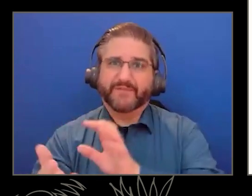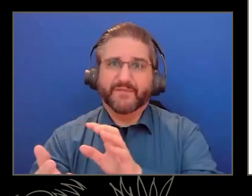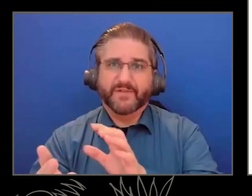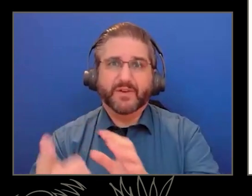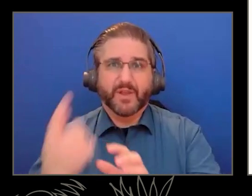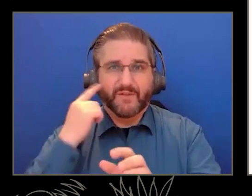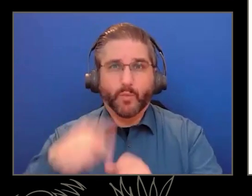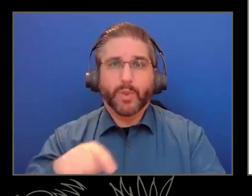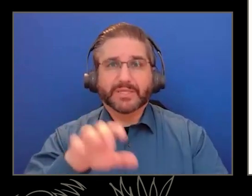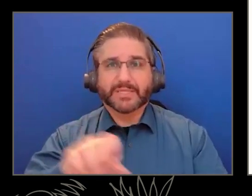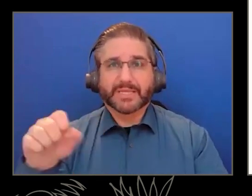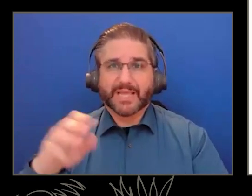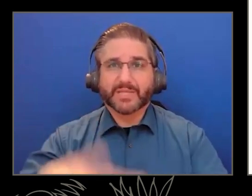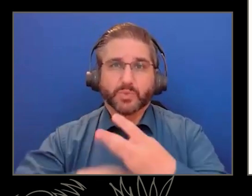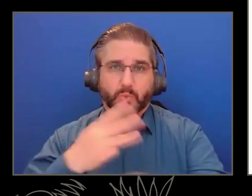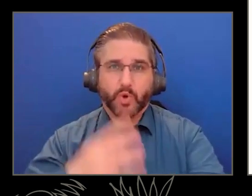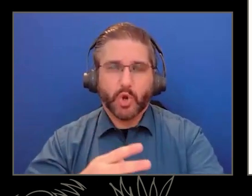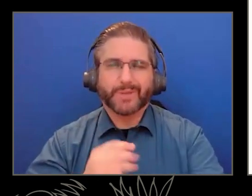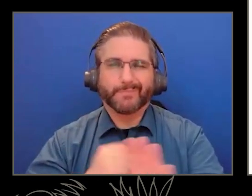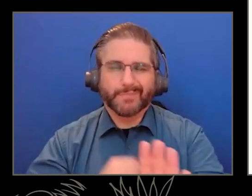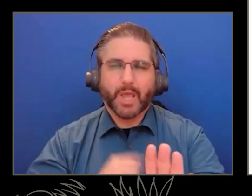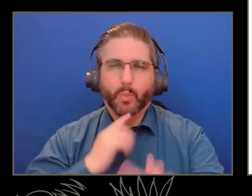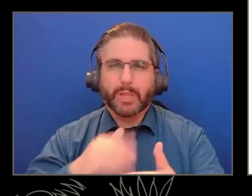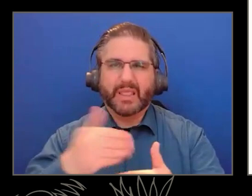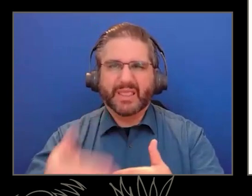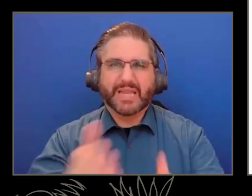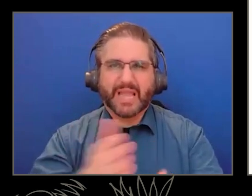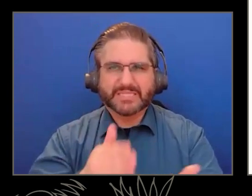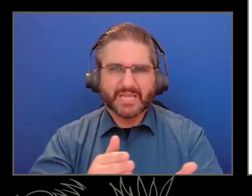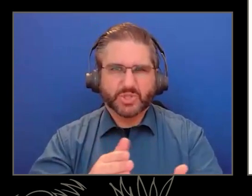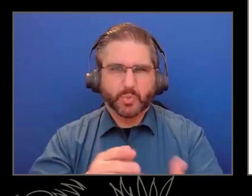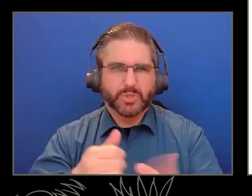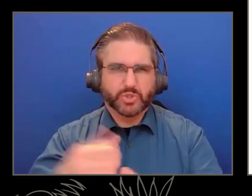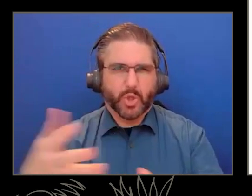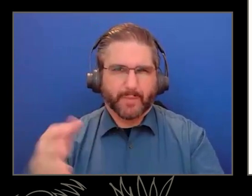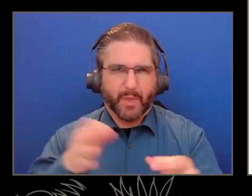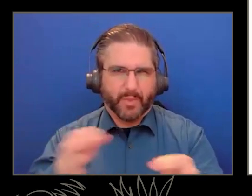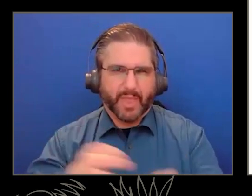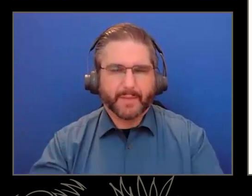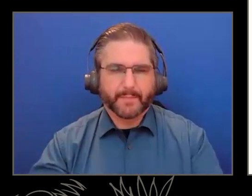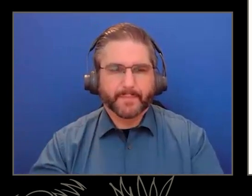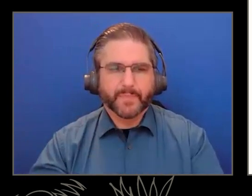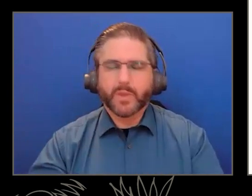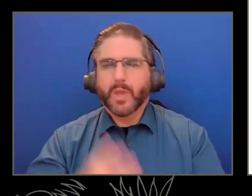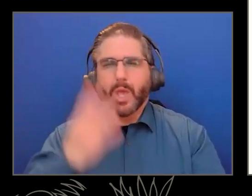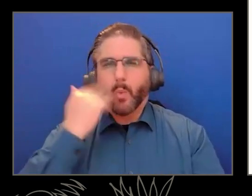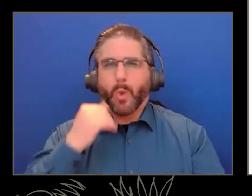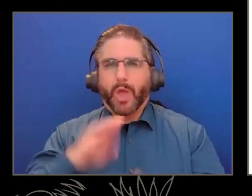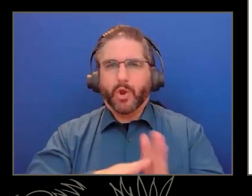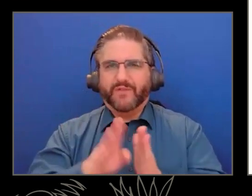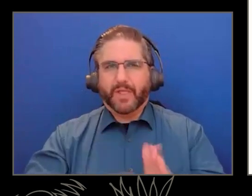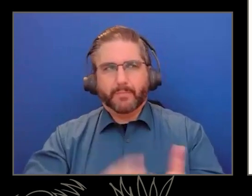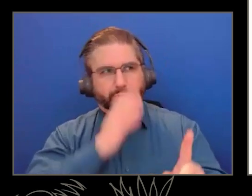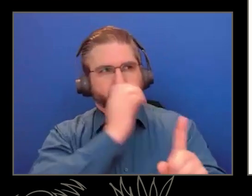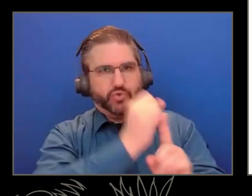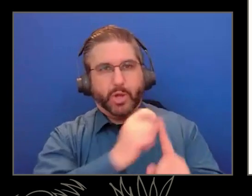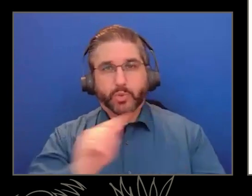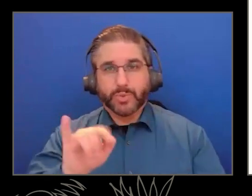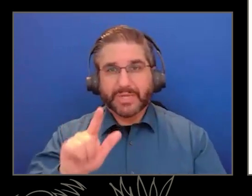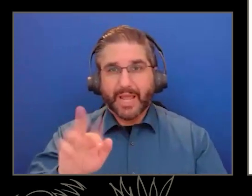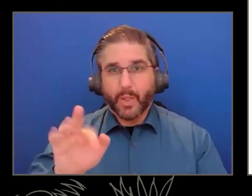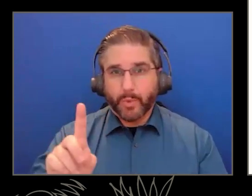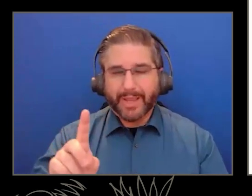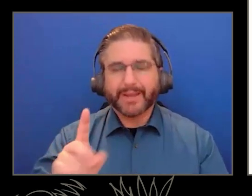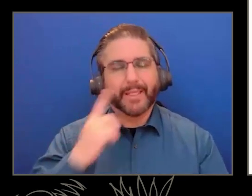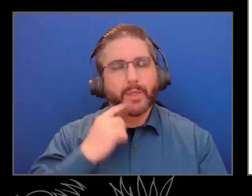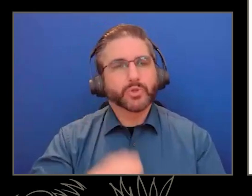in the CSS world, but we'll get to that in the next section. So what draws developers to Tailwind? I think that there's honestly two big things.